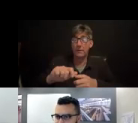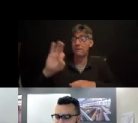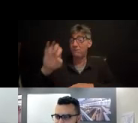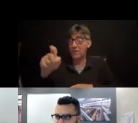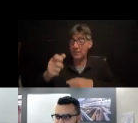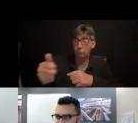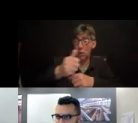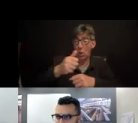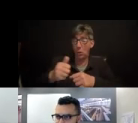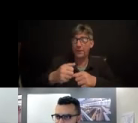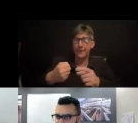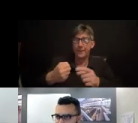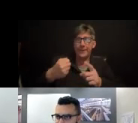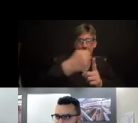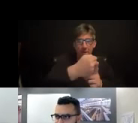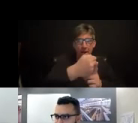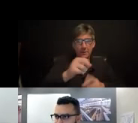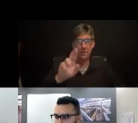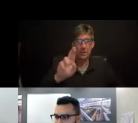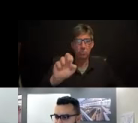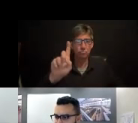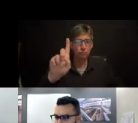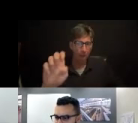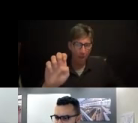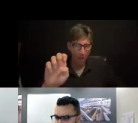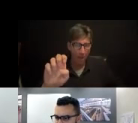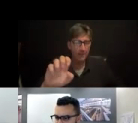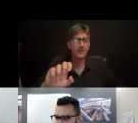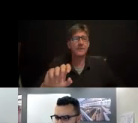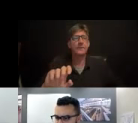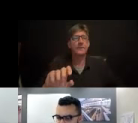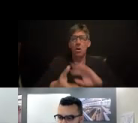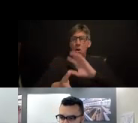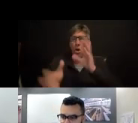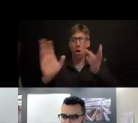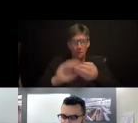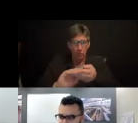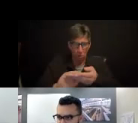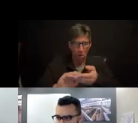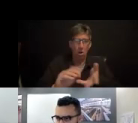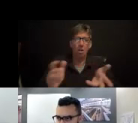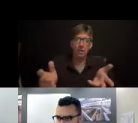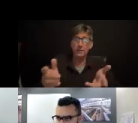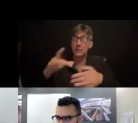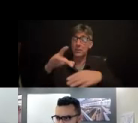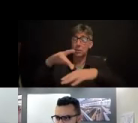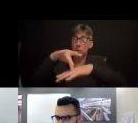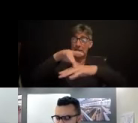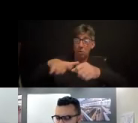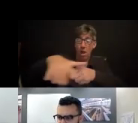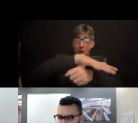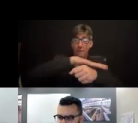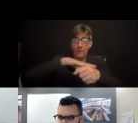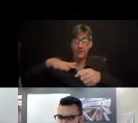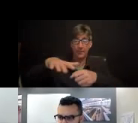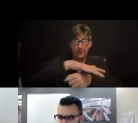some impacts to the RIDE. So overall, though, very key to say that the overall geographic service area for the RIDE